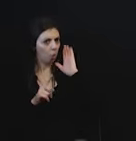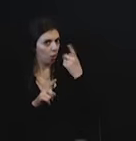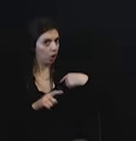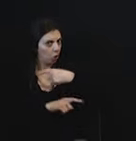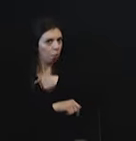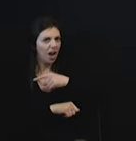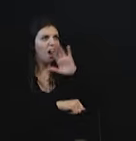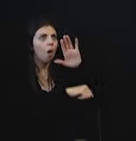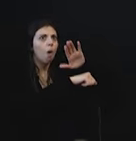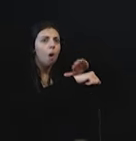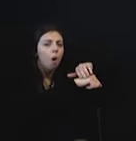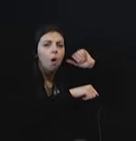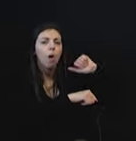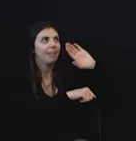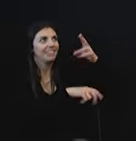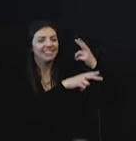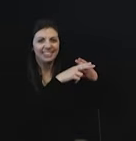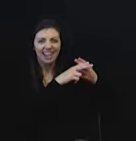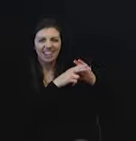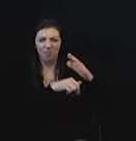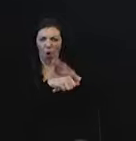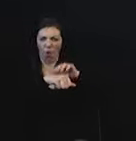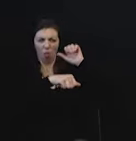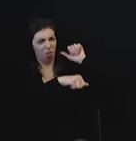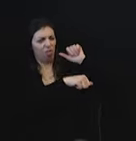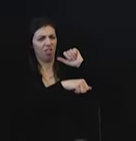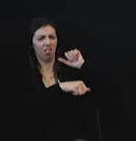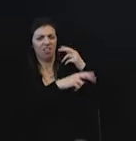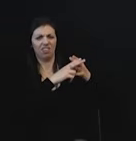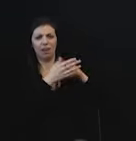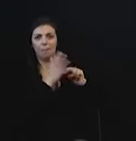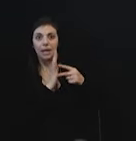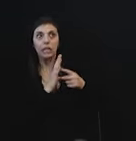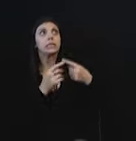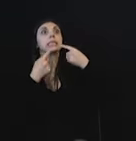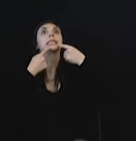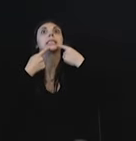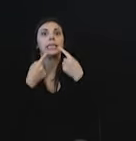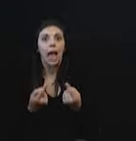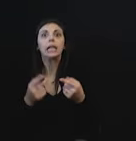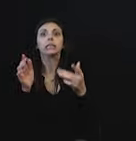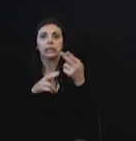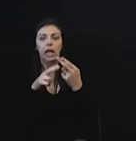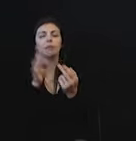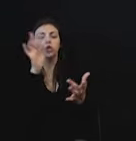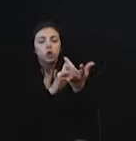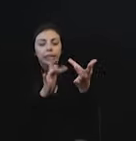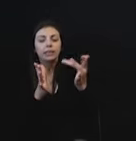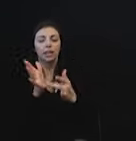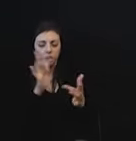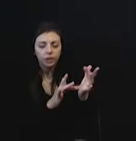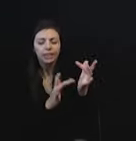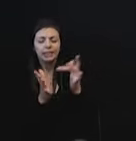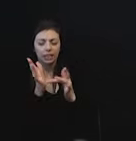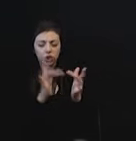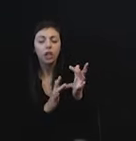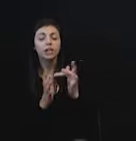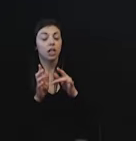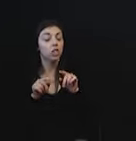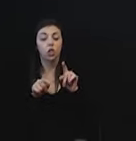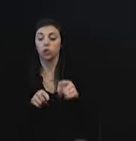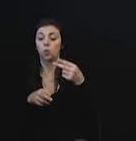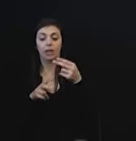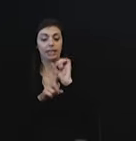it. Jesus, Jesus, Jesus. And when you're in the midst of the situation, you can declare the name of Jesus.